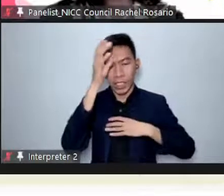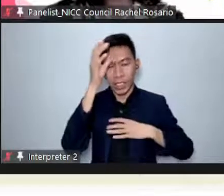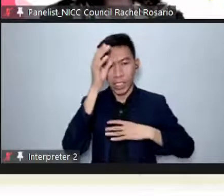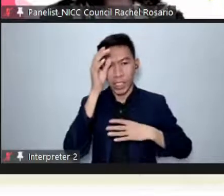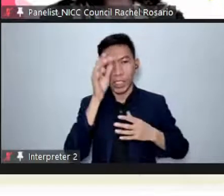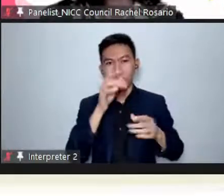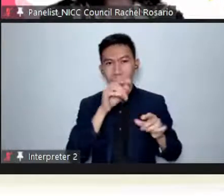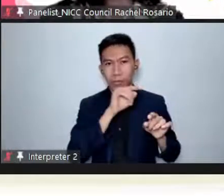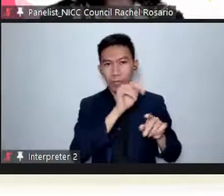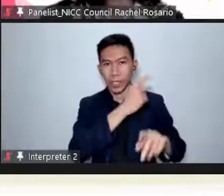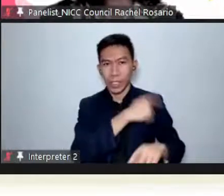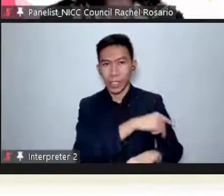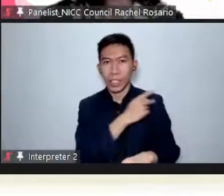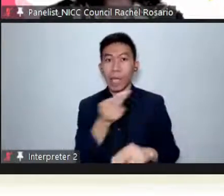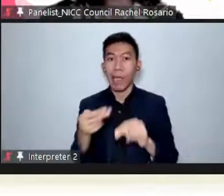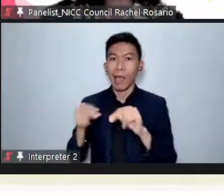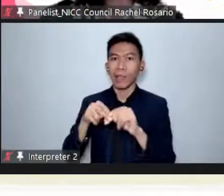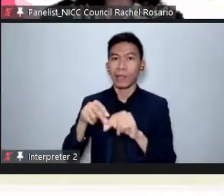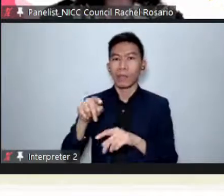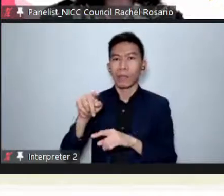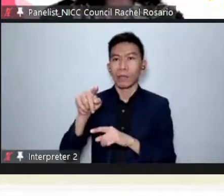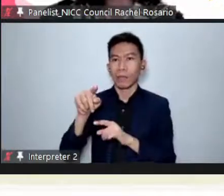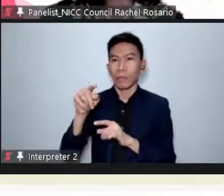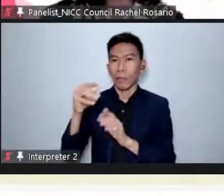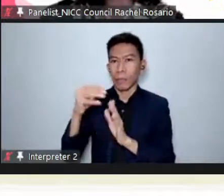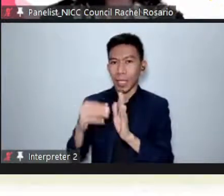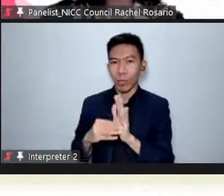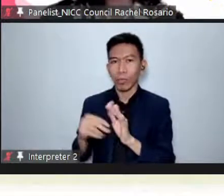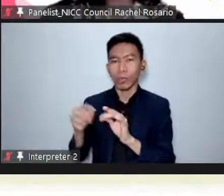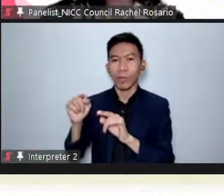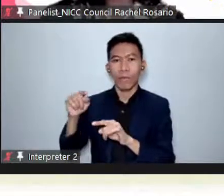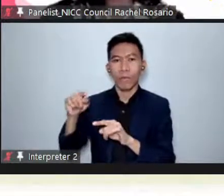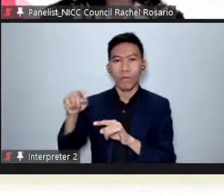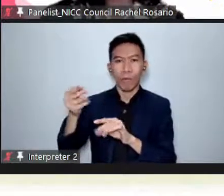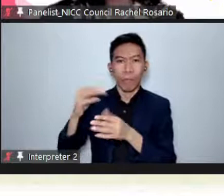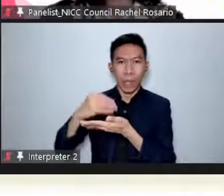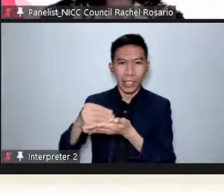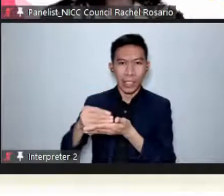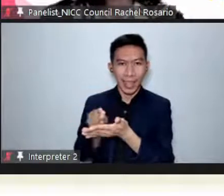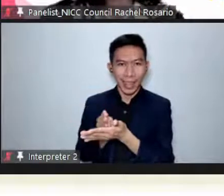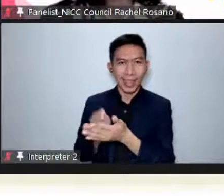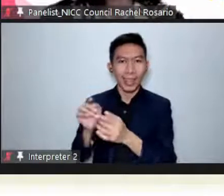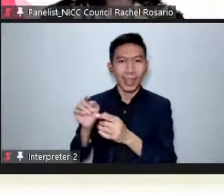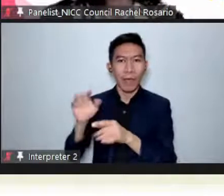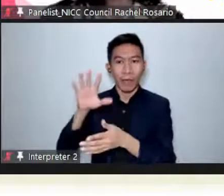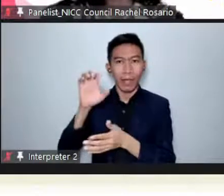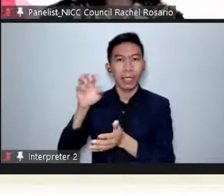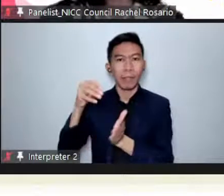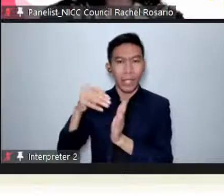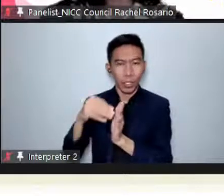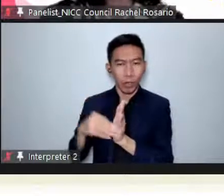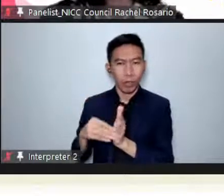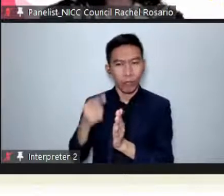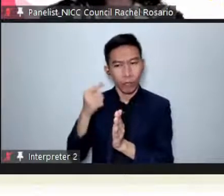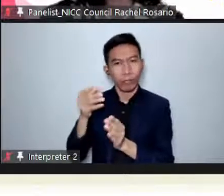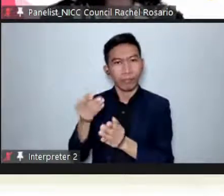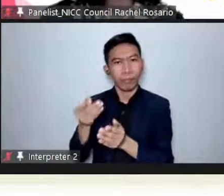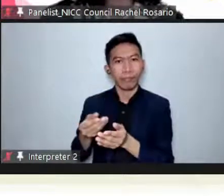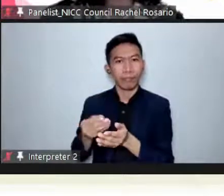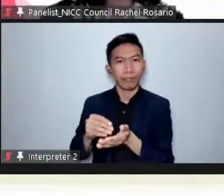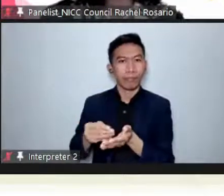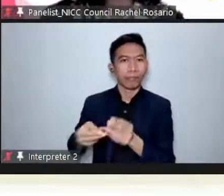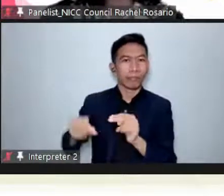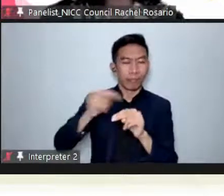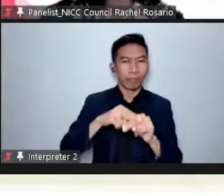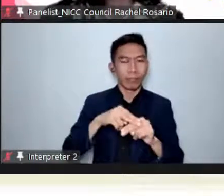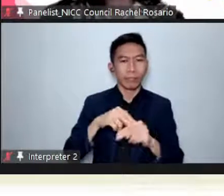add 500 million in the 2021 budget for this. Aside from that, ma'am, we were able to add